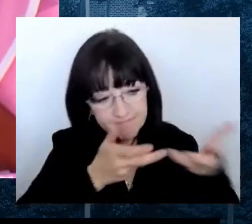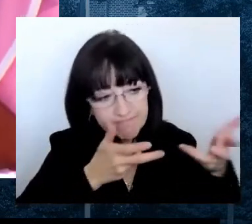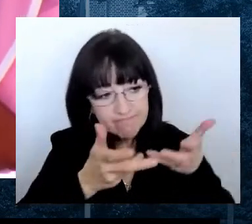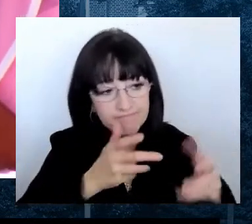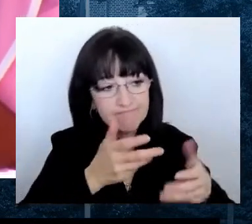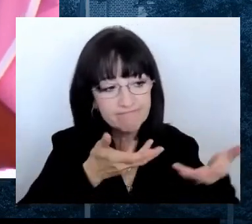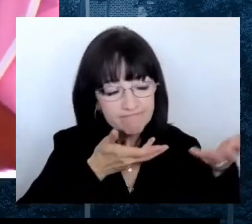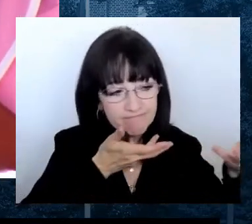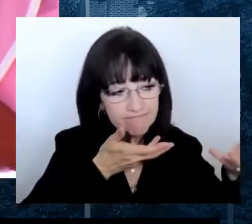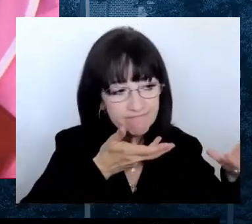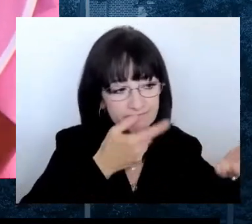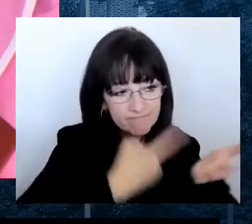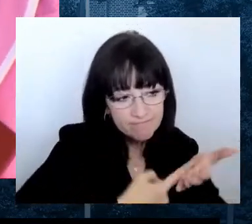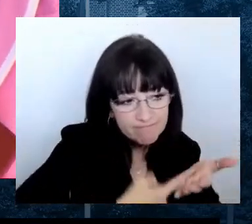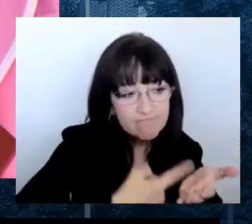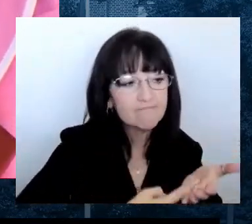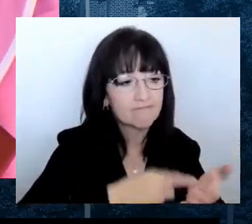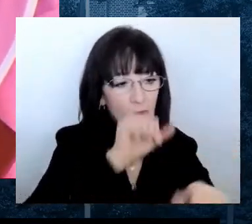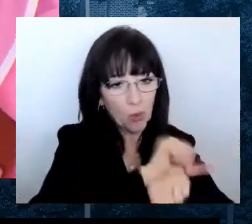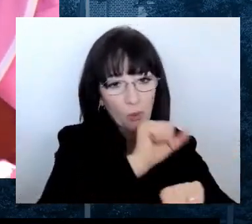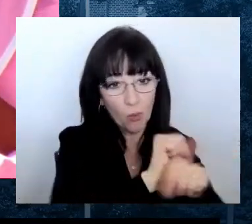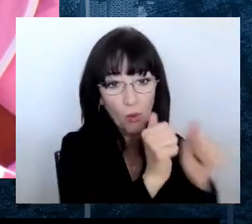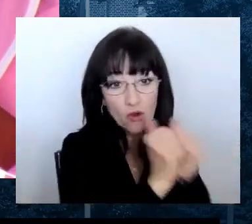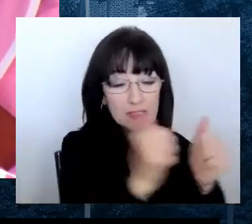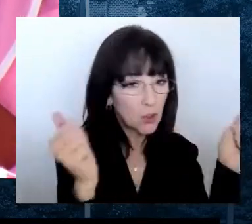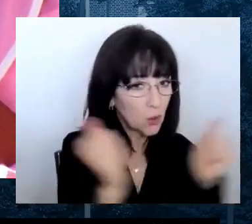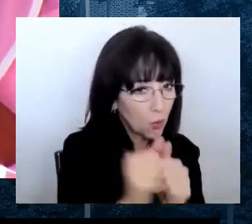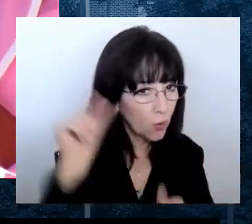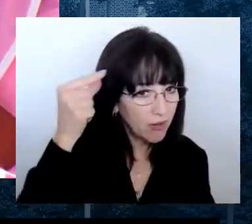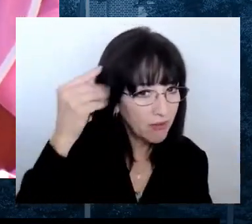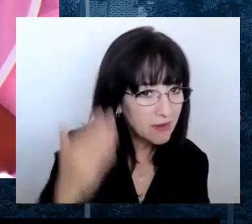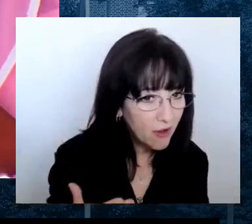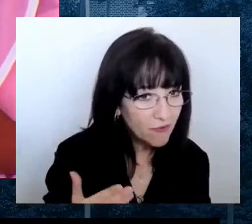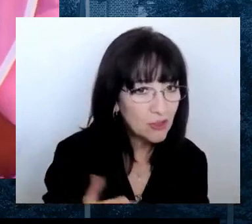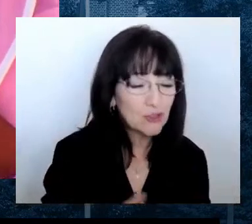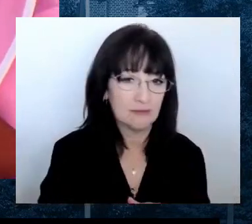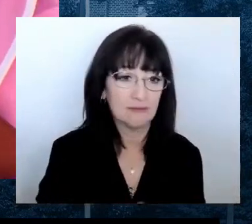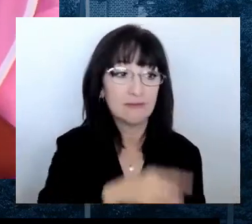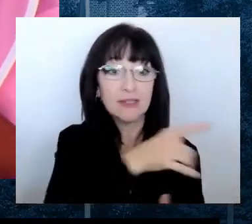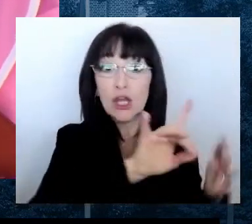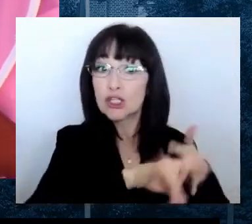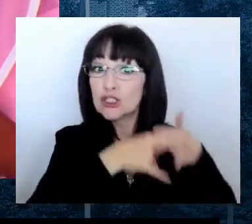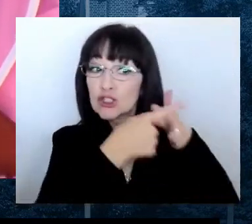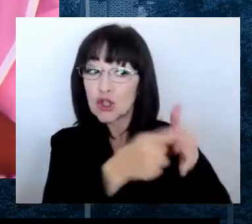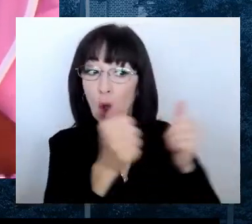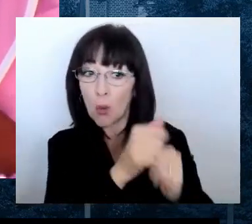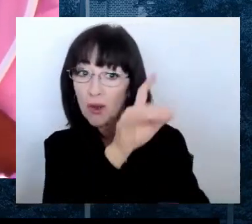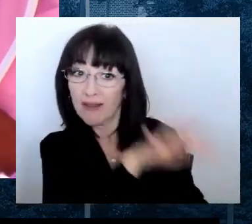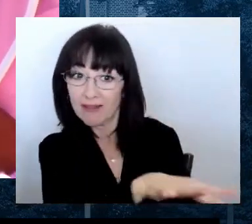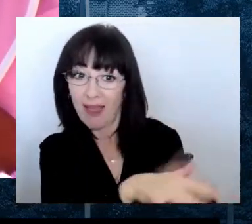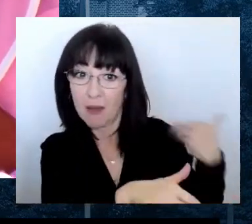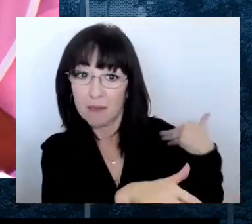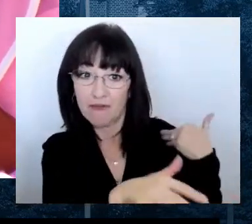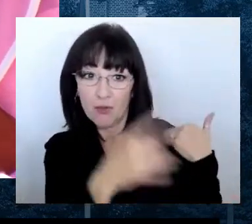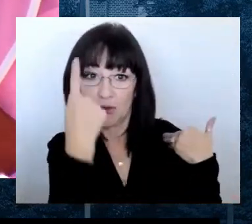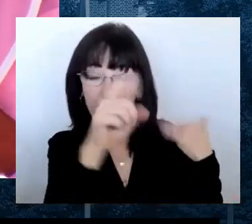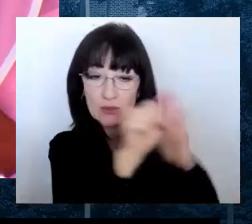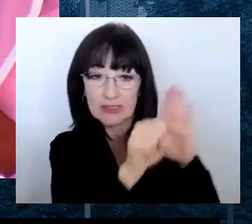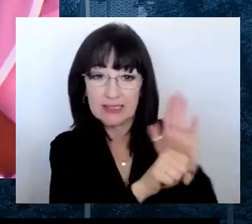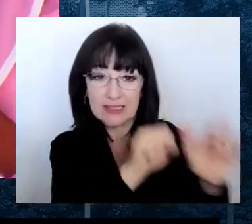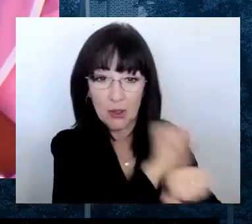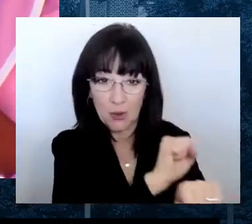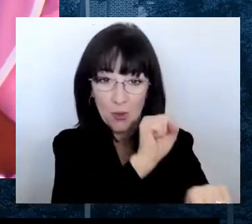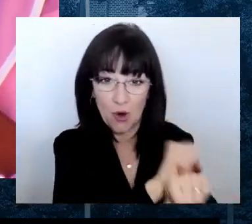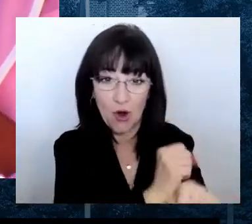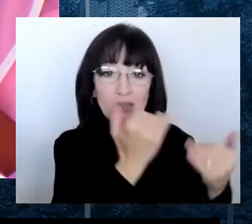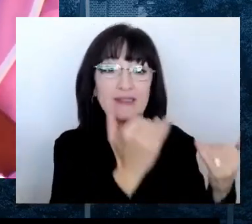got it passed, and it paved the way for today. And now we carried the torch to Sarah Mcbride, who made it happen. This is